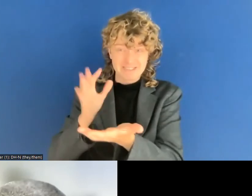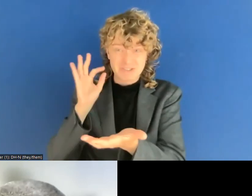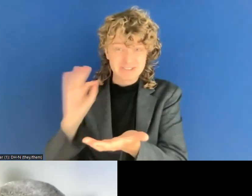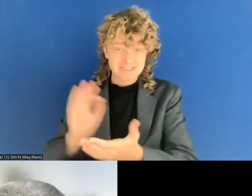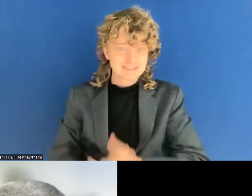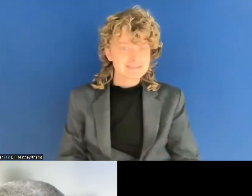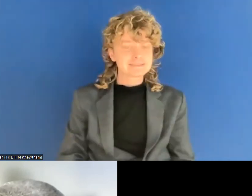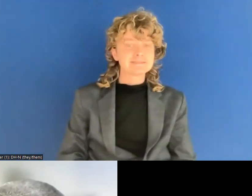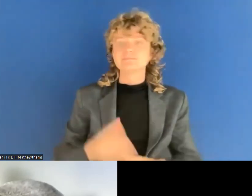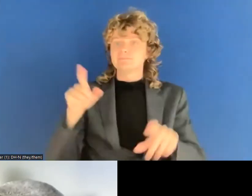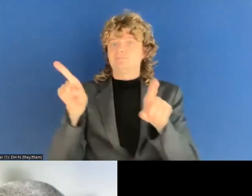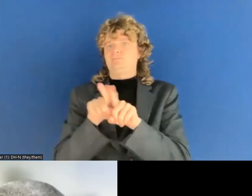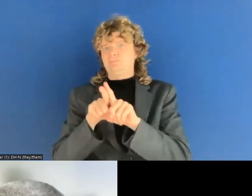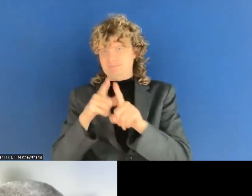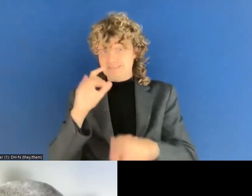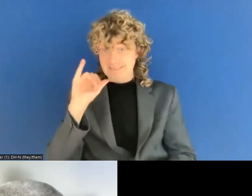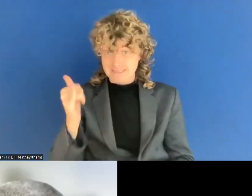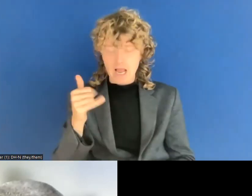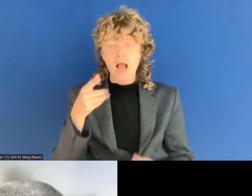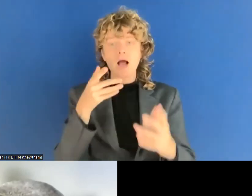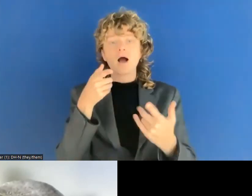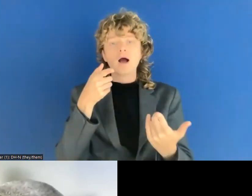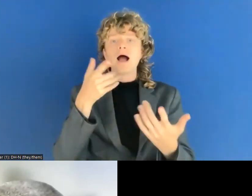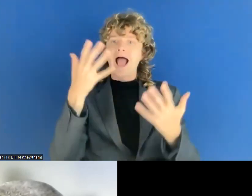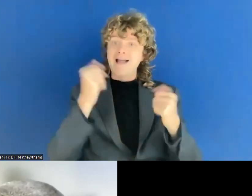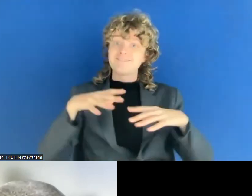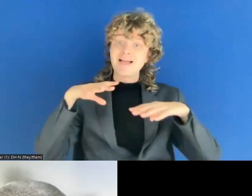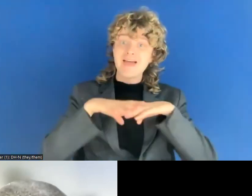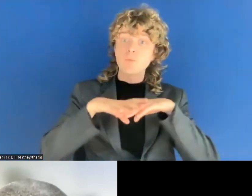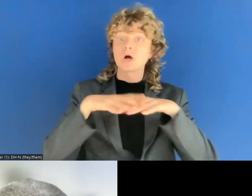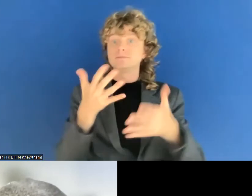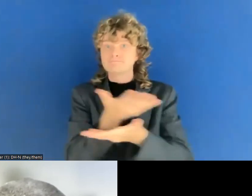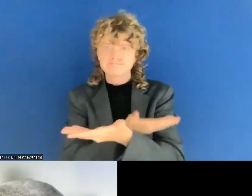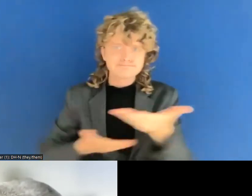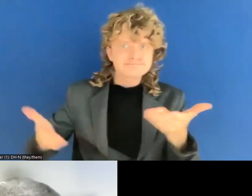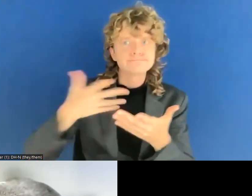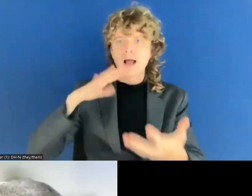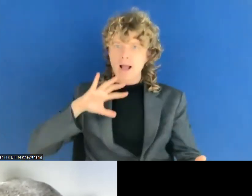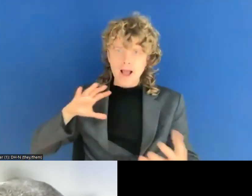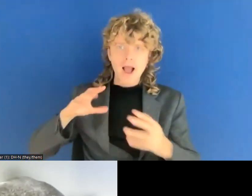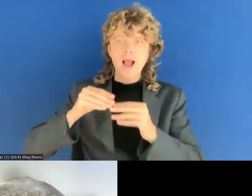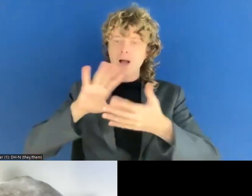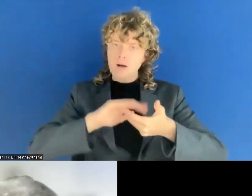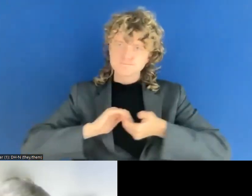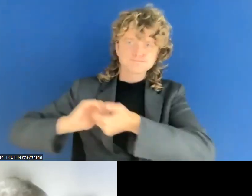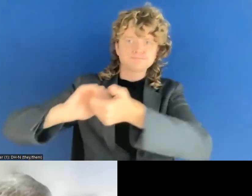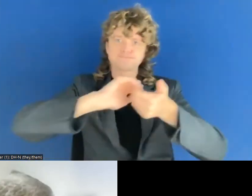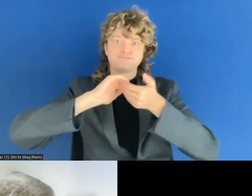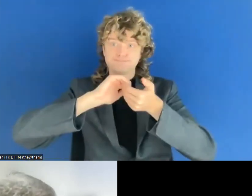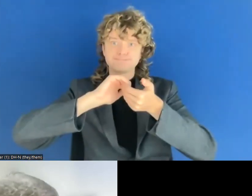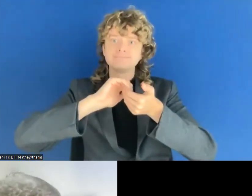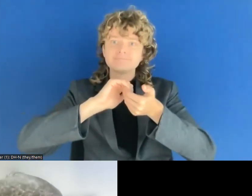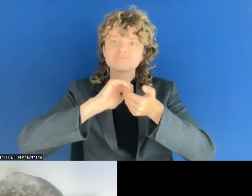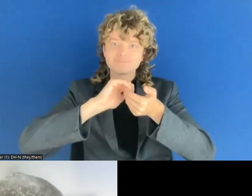that kind of networking and building communities so that our members do share knowledge and ask each other and get support